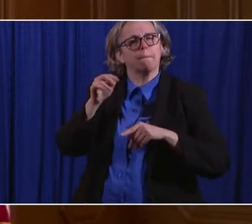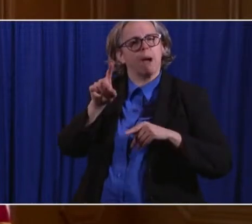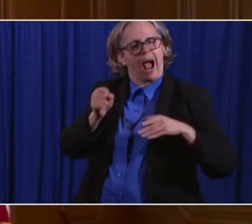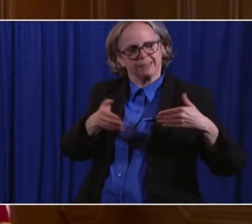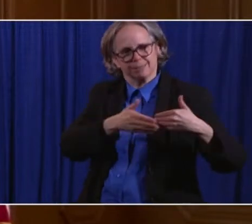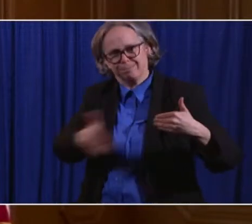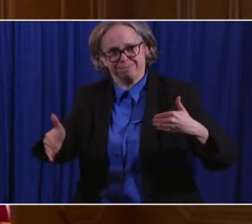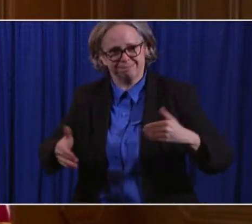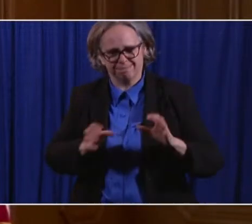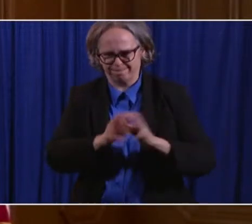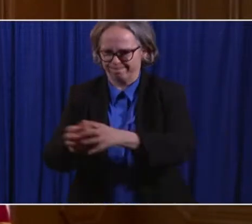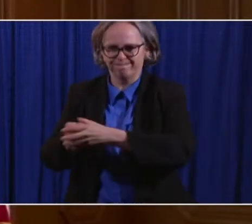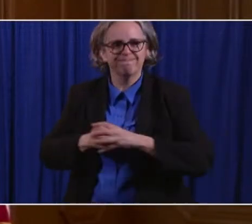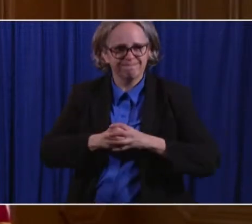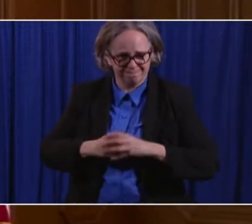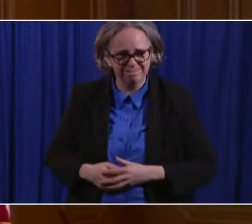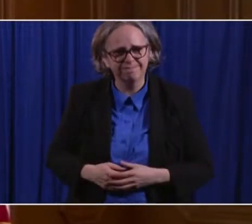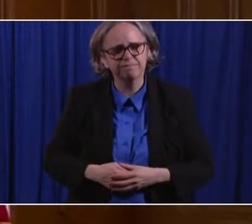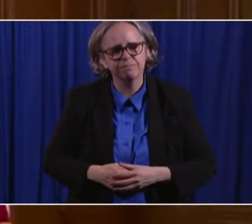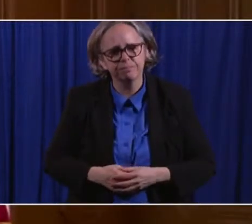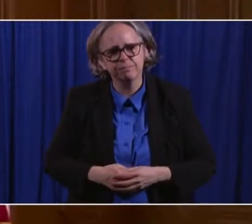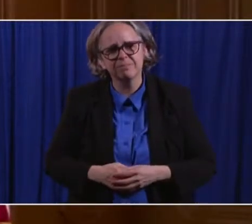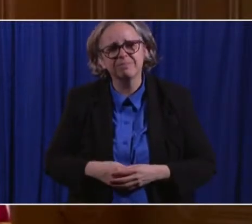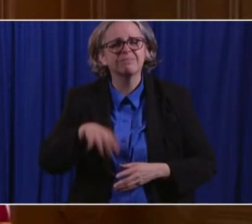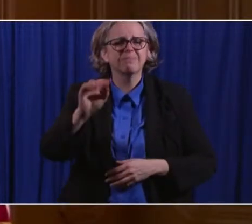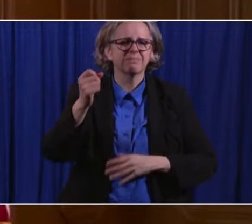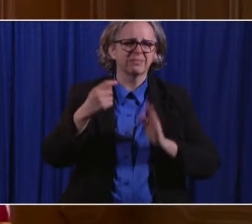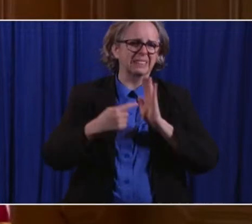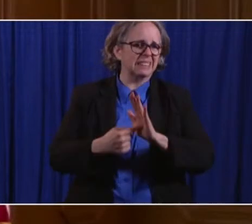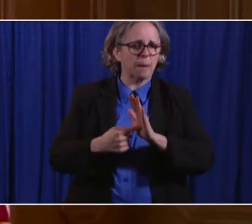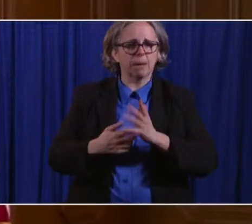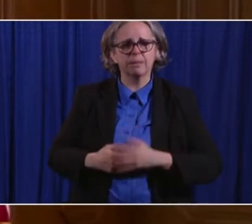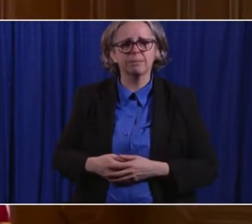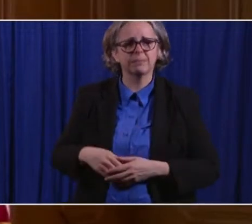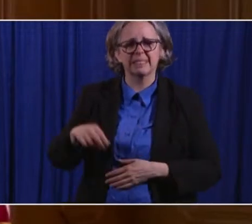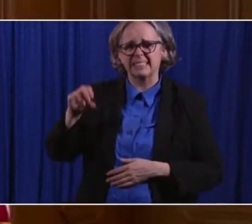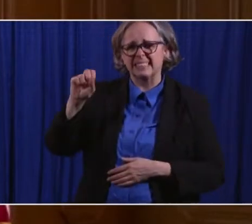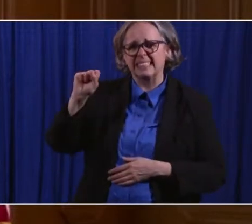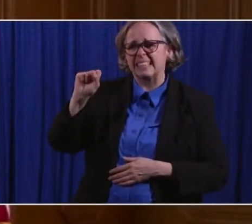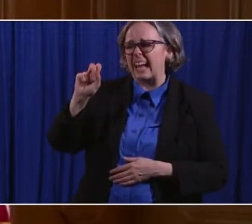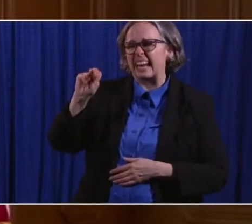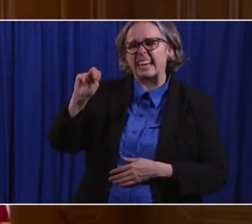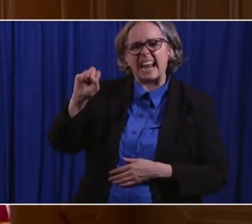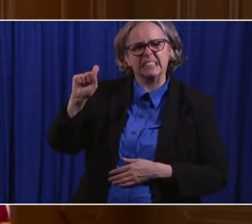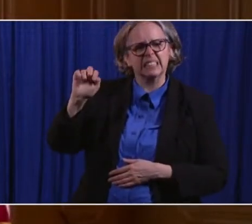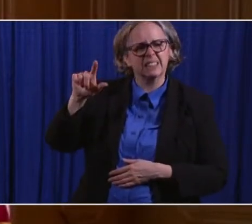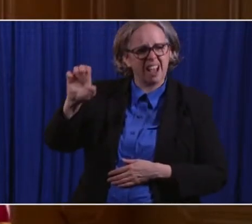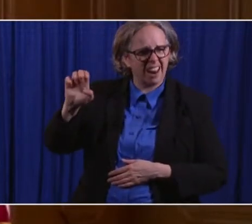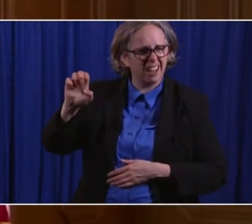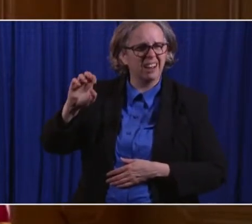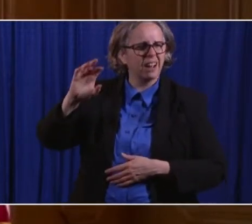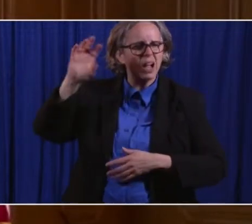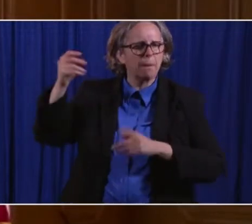examples, Nestle, with locations in Northeast Ohio, Central Ohio, and Southwest Ohio, has partnered